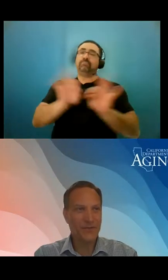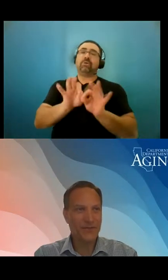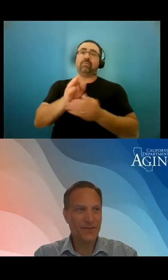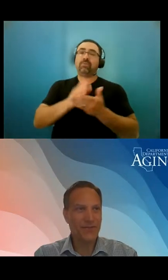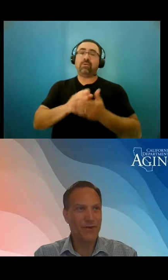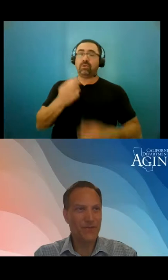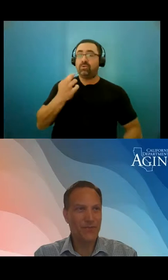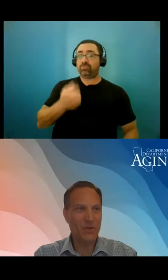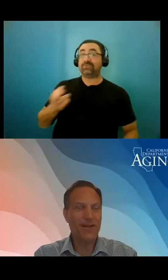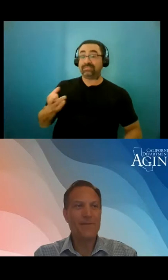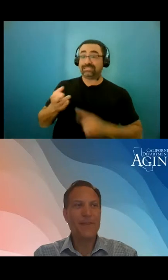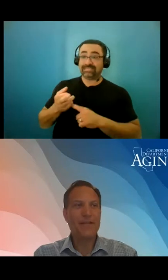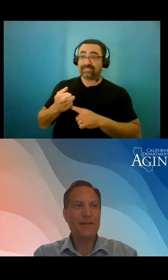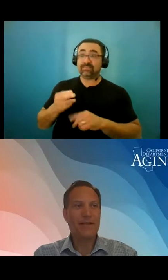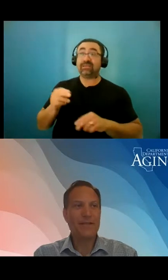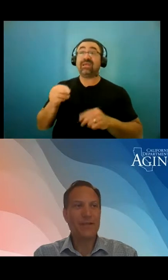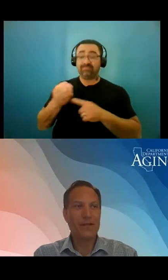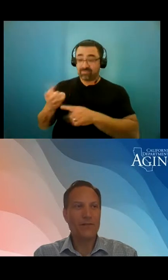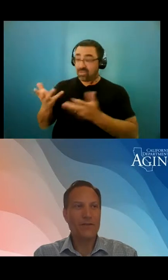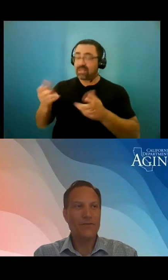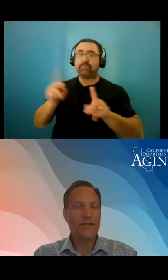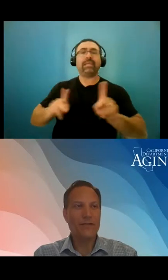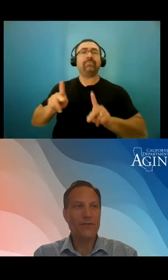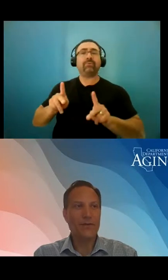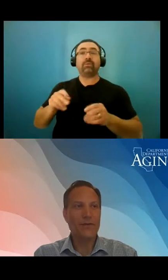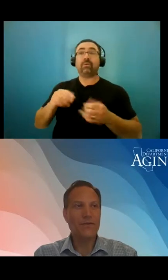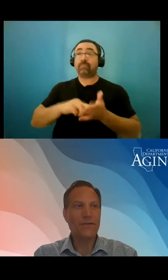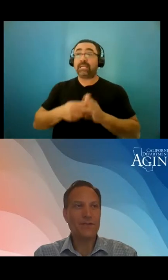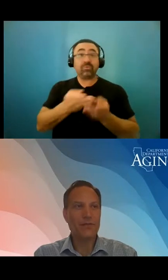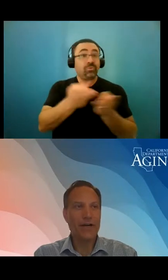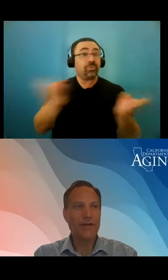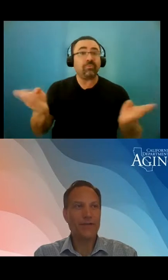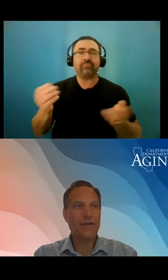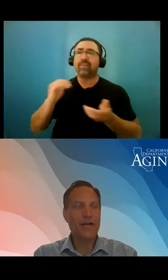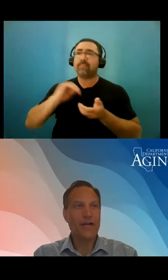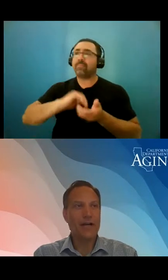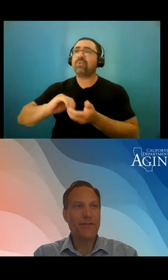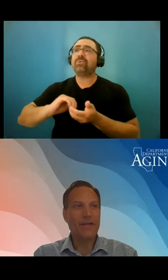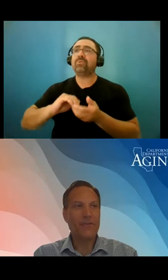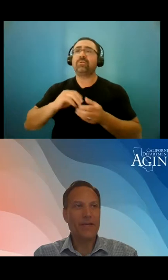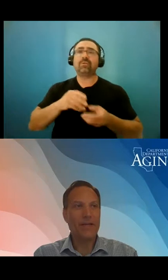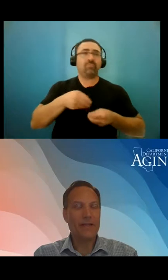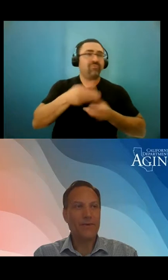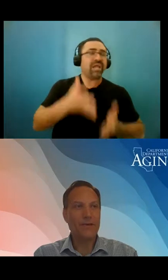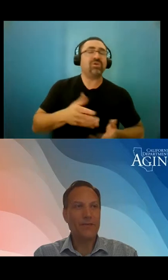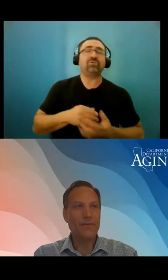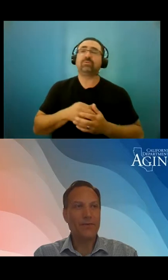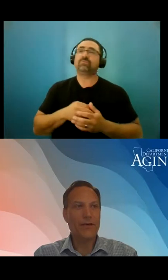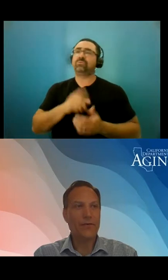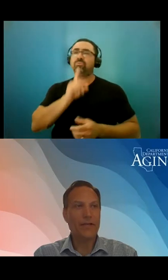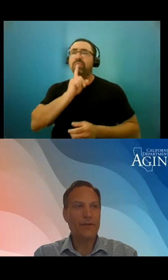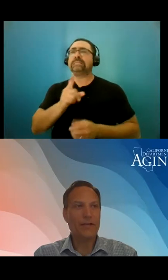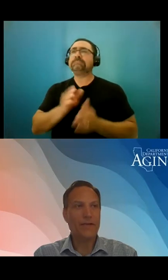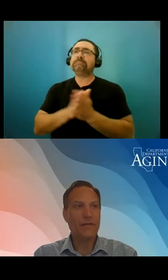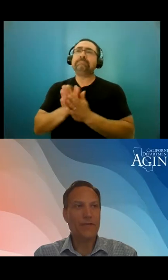our resources, so our people. So it's all of you, it's our partners, it's our providers, it's really committed people